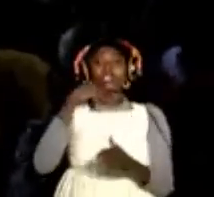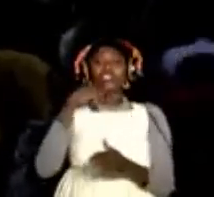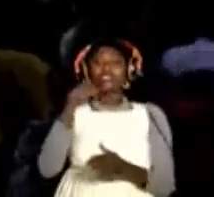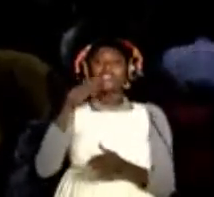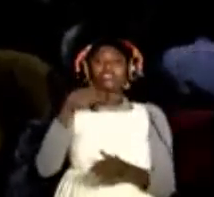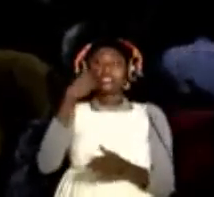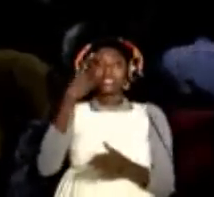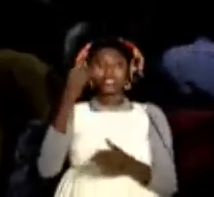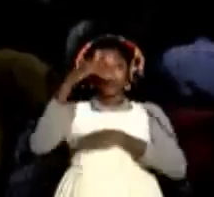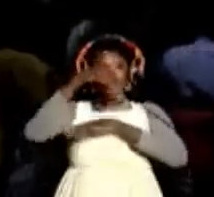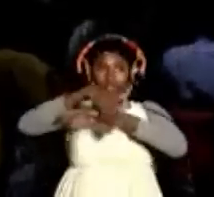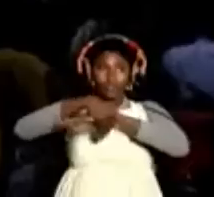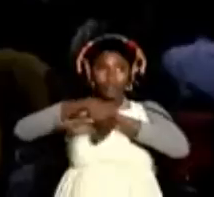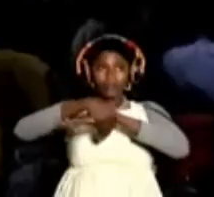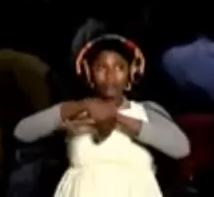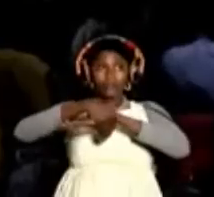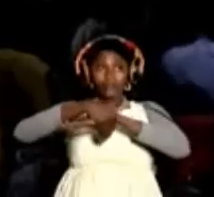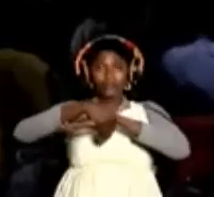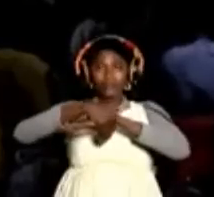tonight,